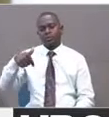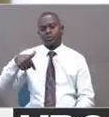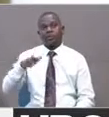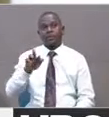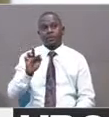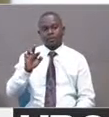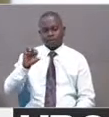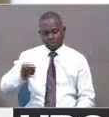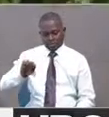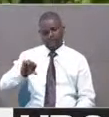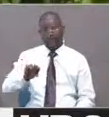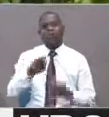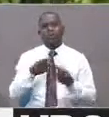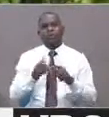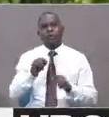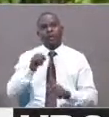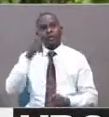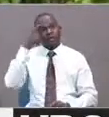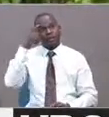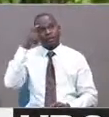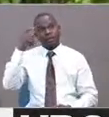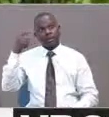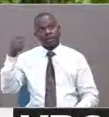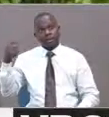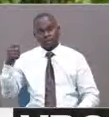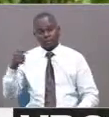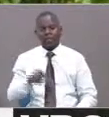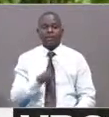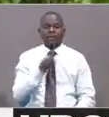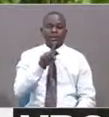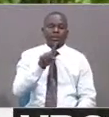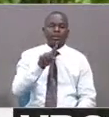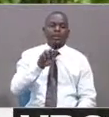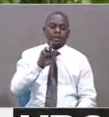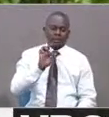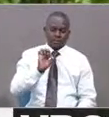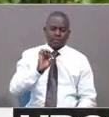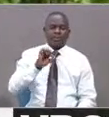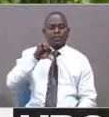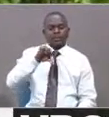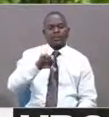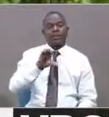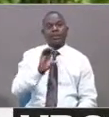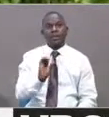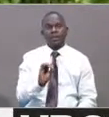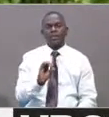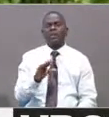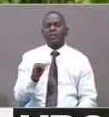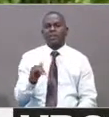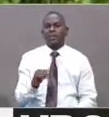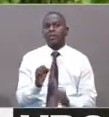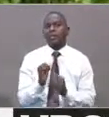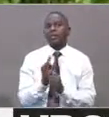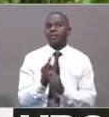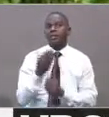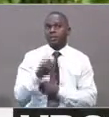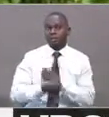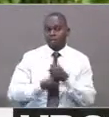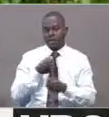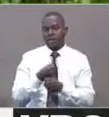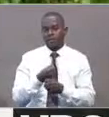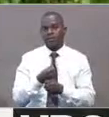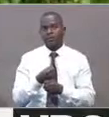1877-79, but you can imagine by 1890, after just 13 years,